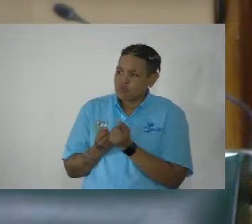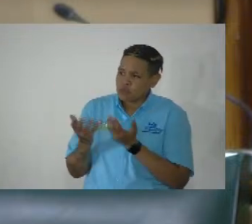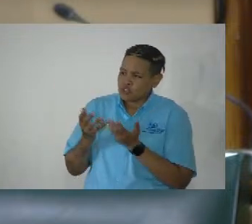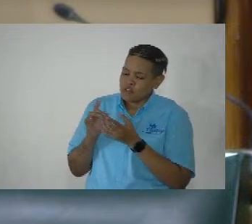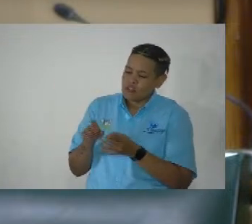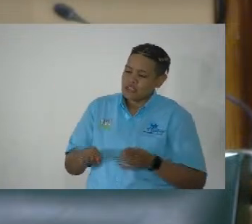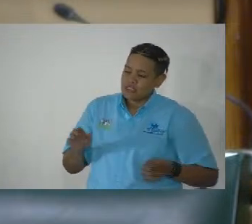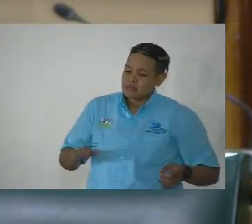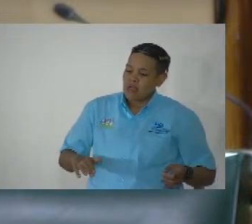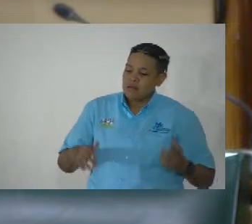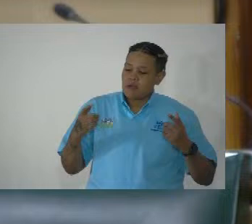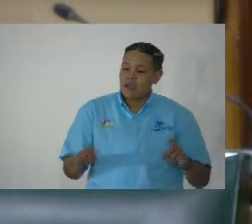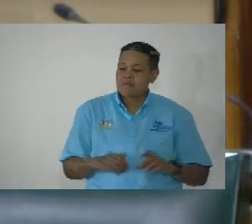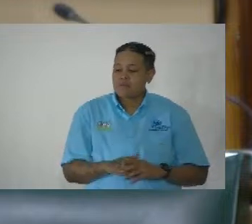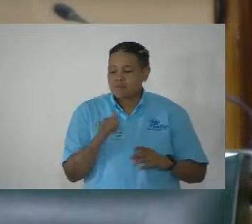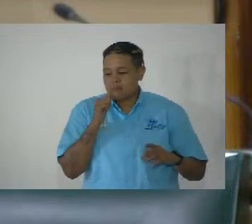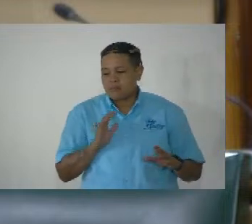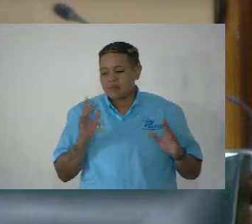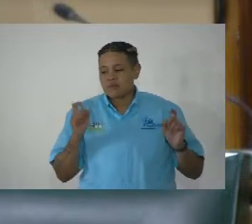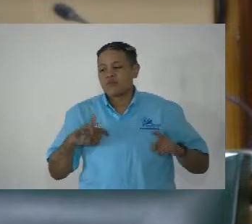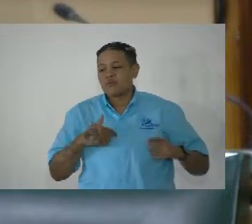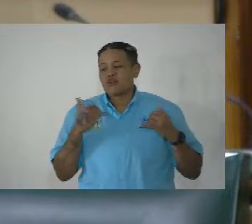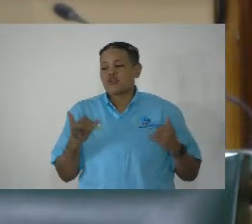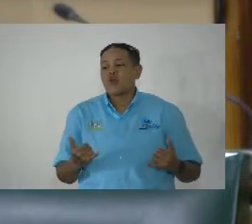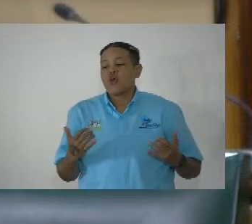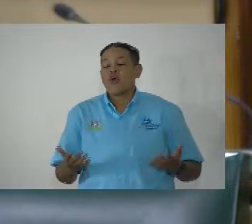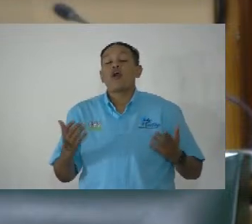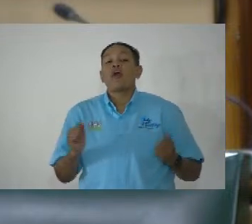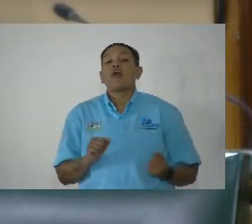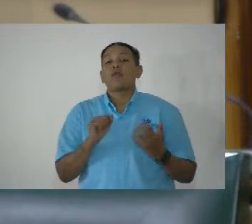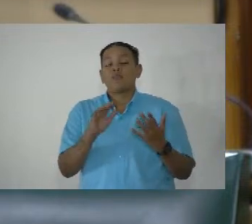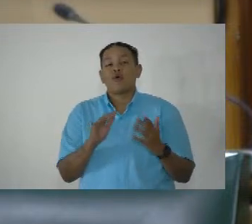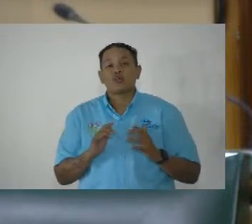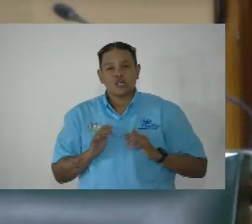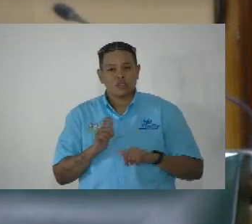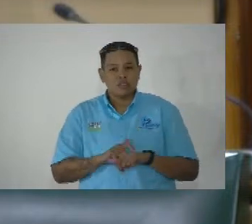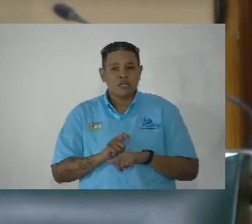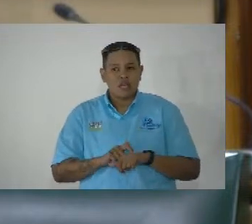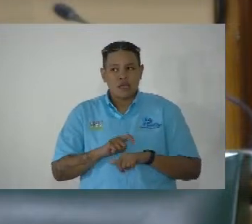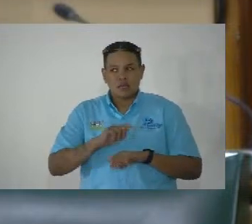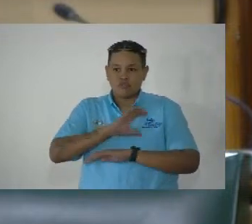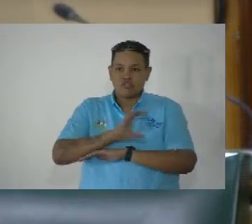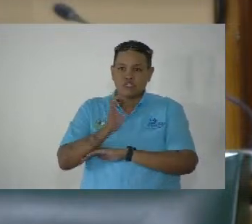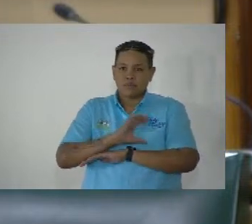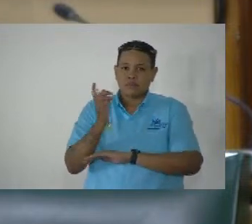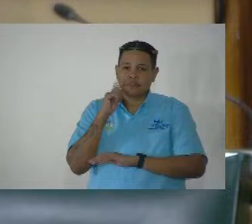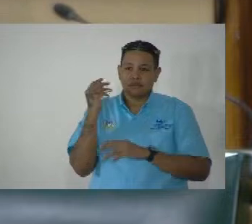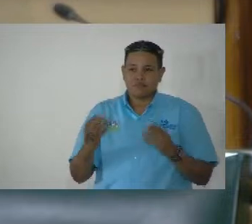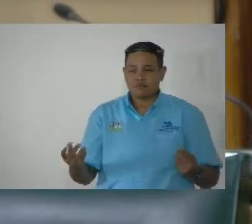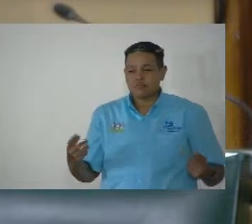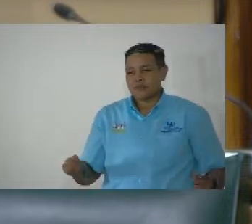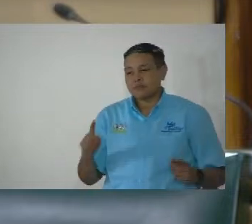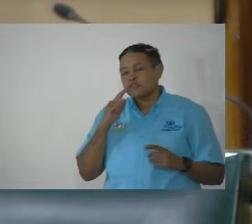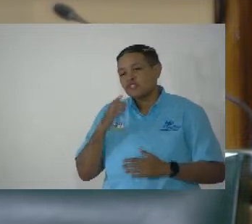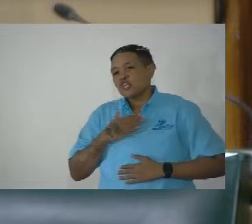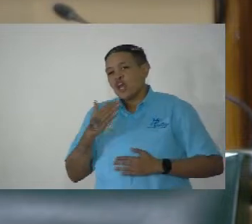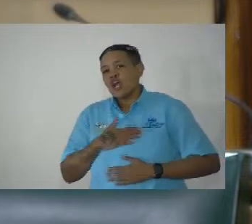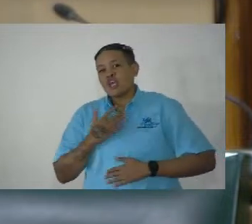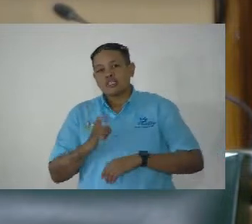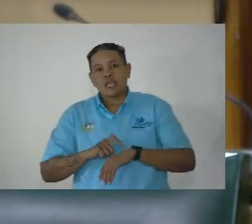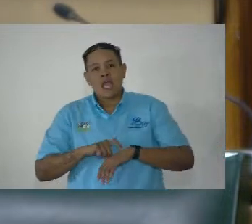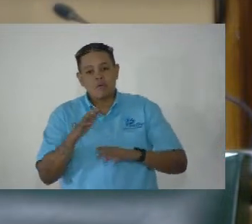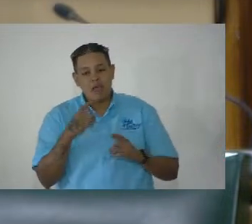chamber. Madam Speaker, as we now approach the season of goodwill, the season of cheer,